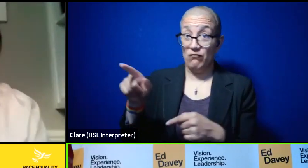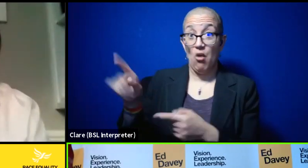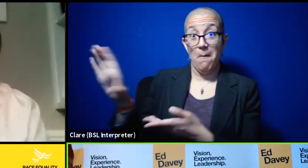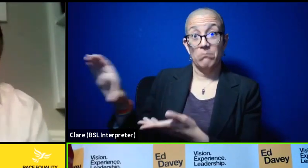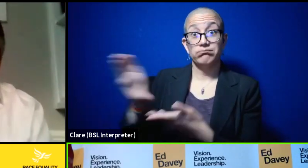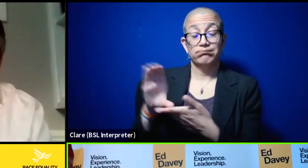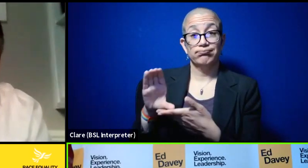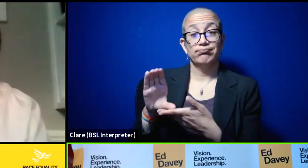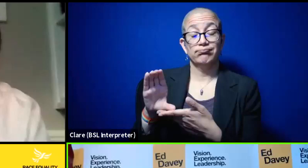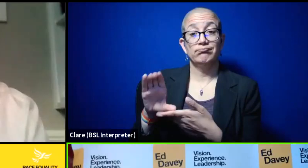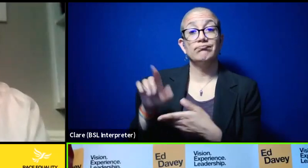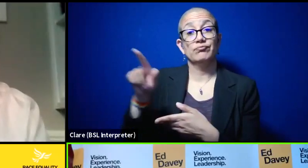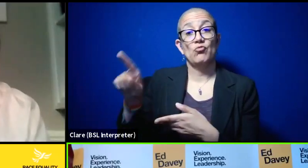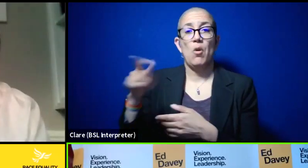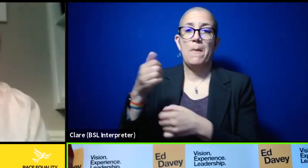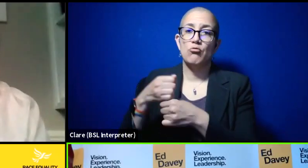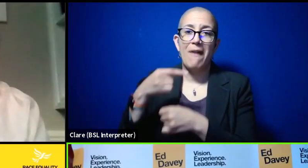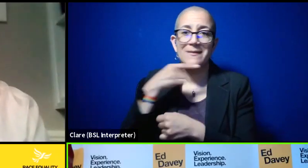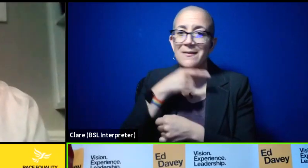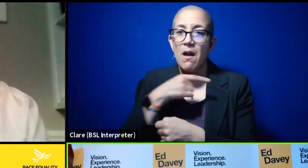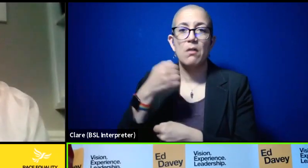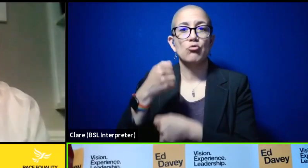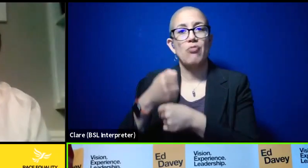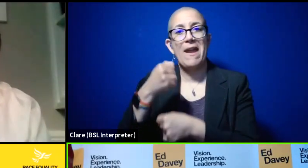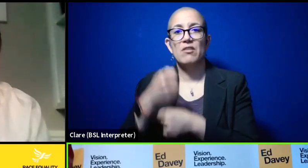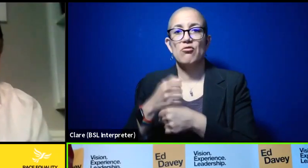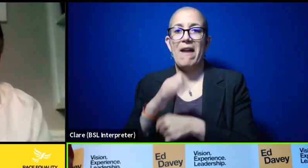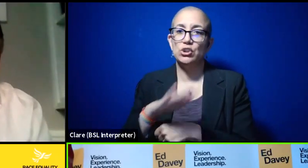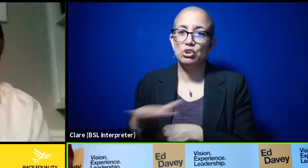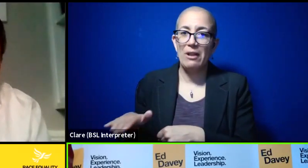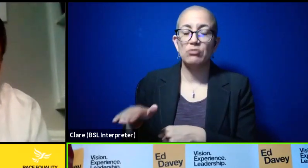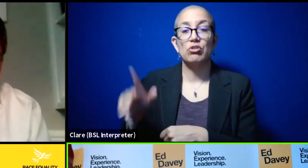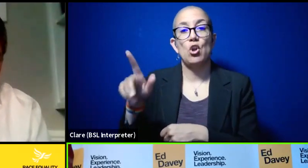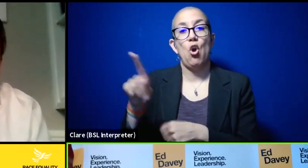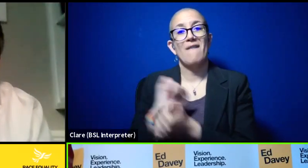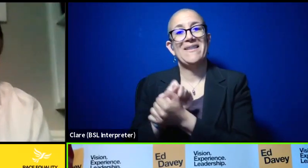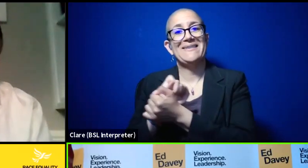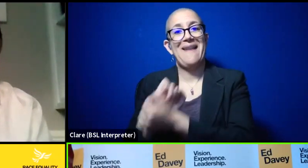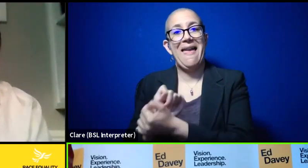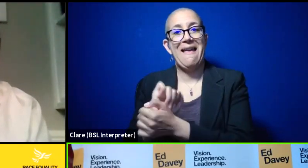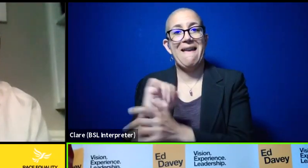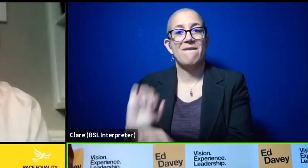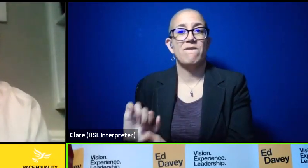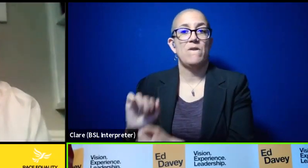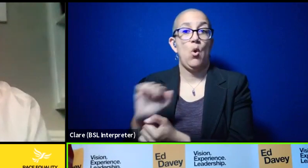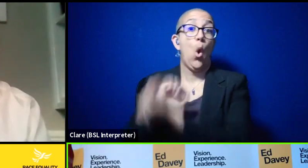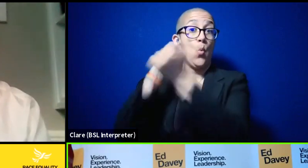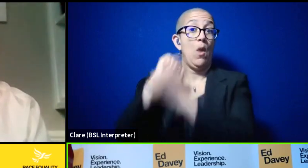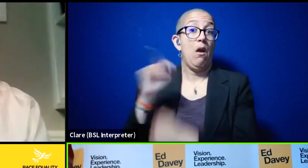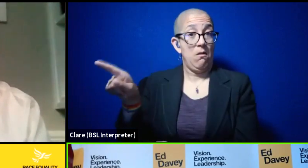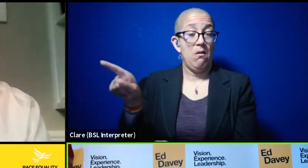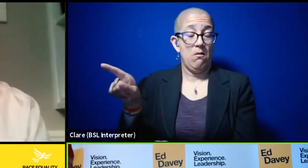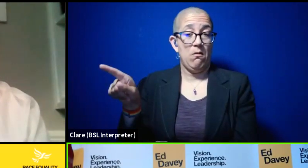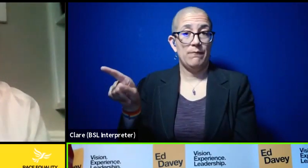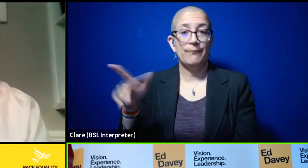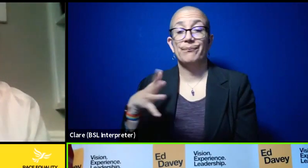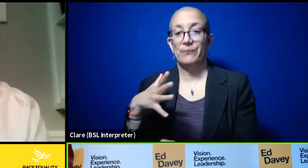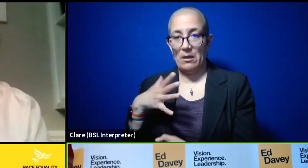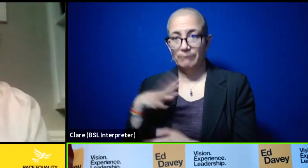the grandsons and great grandchildren of those slave owners, that it goes to put right